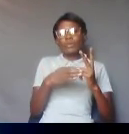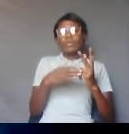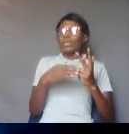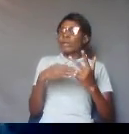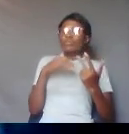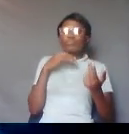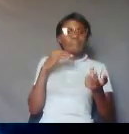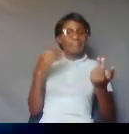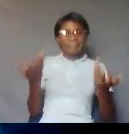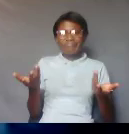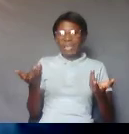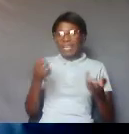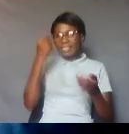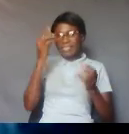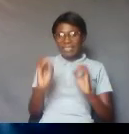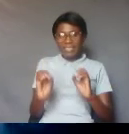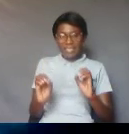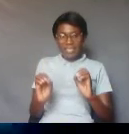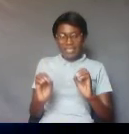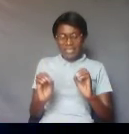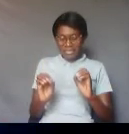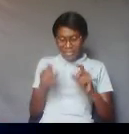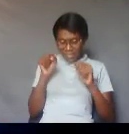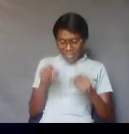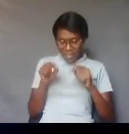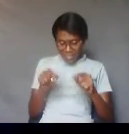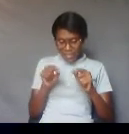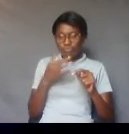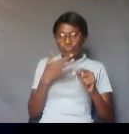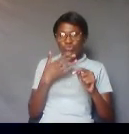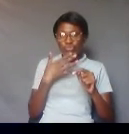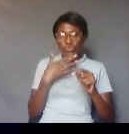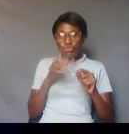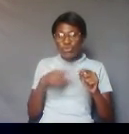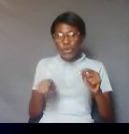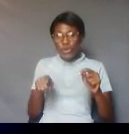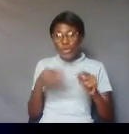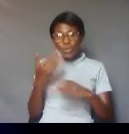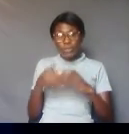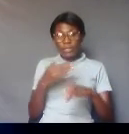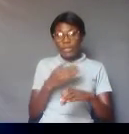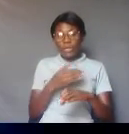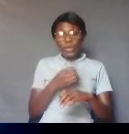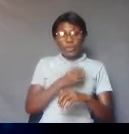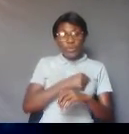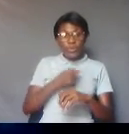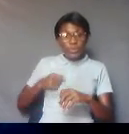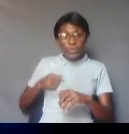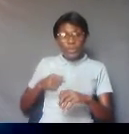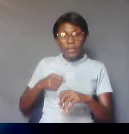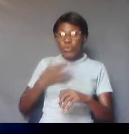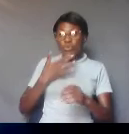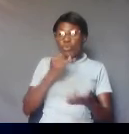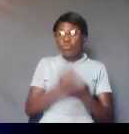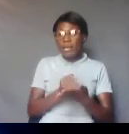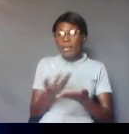wrong or who had sinned, that is the discourse for people. It's easier to find the answers, especially in our religious community, in